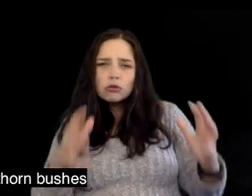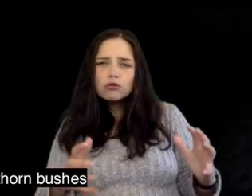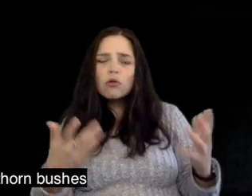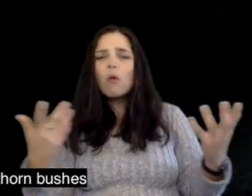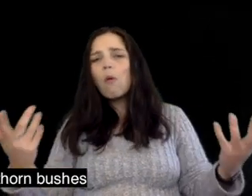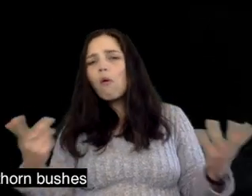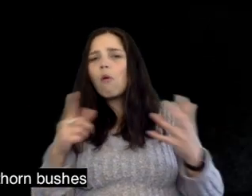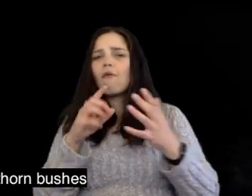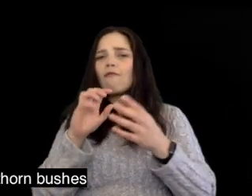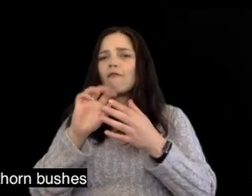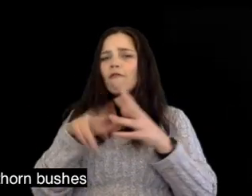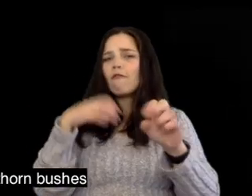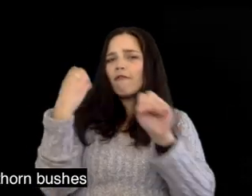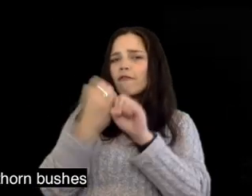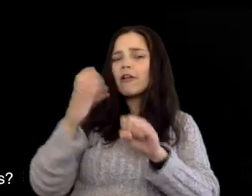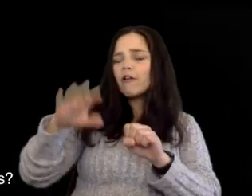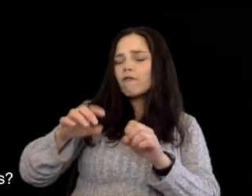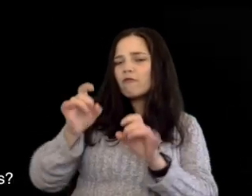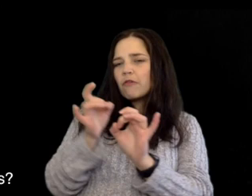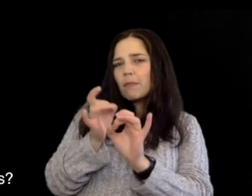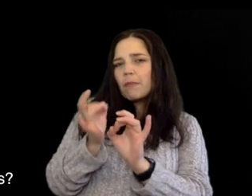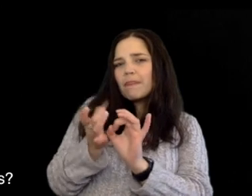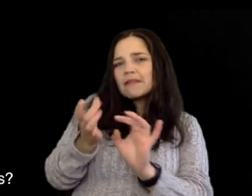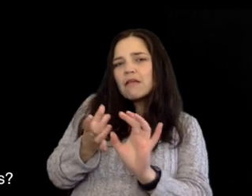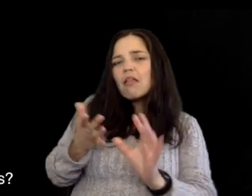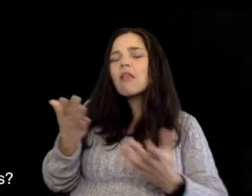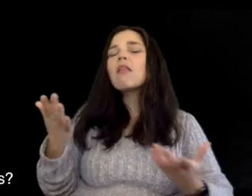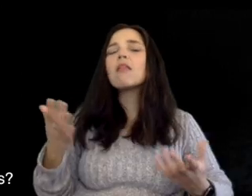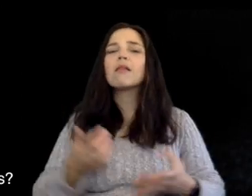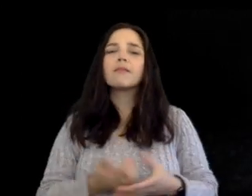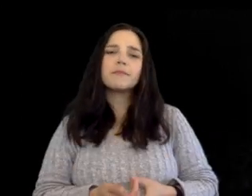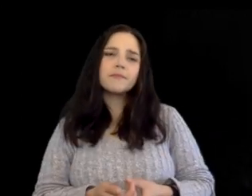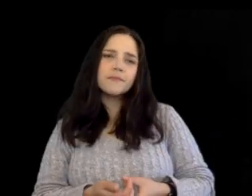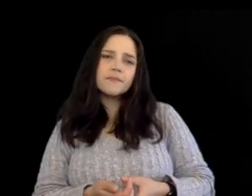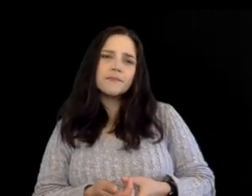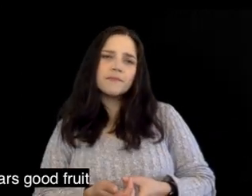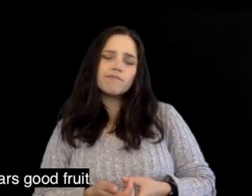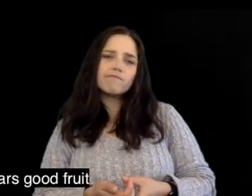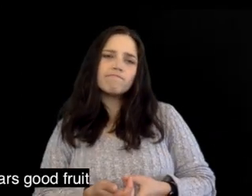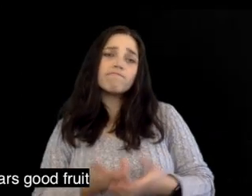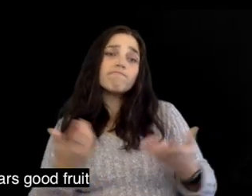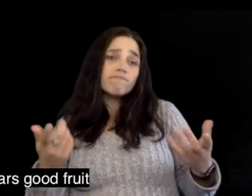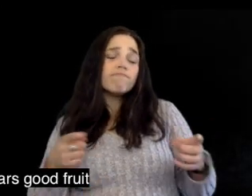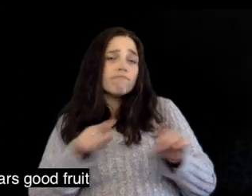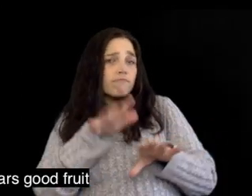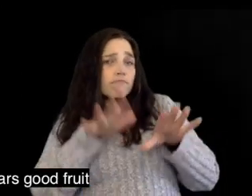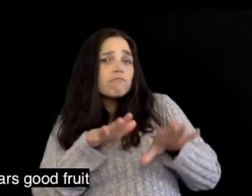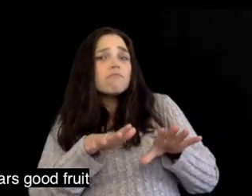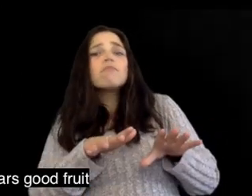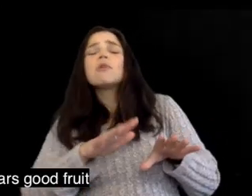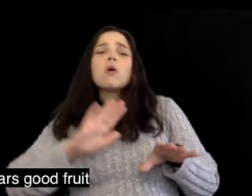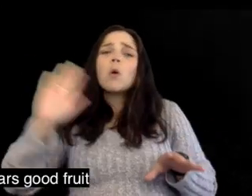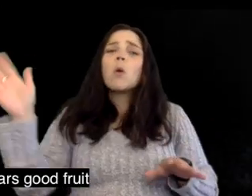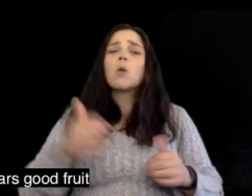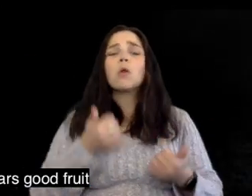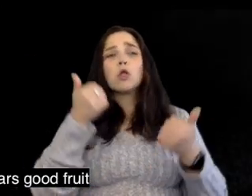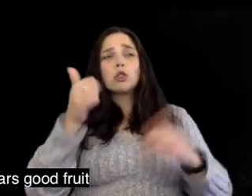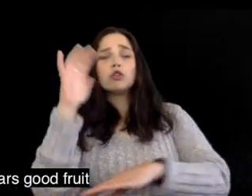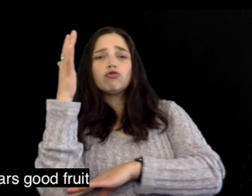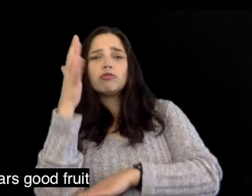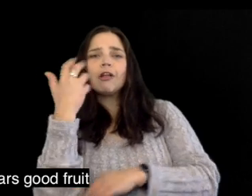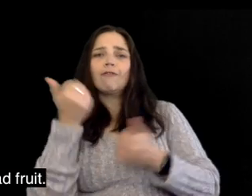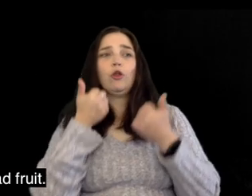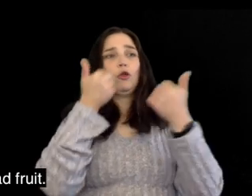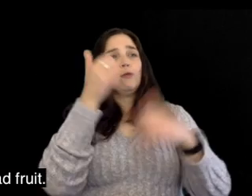Do people pick grapes from thorn bushes or figs from thistles? Likewise, every good